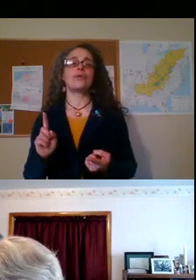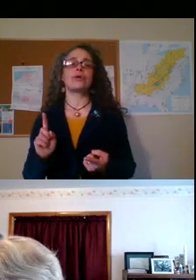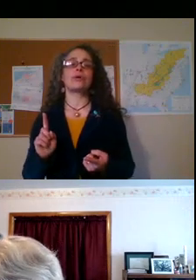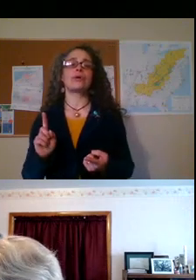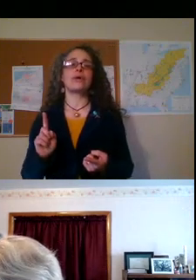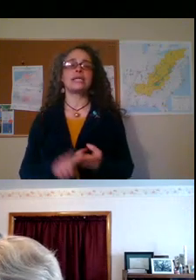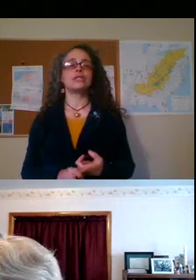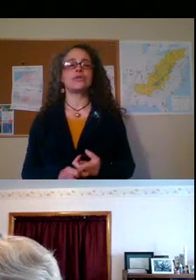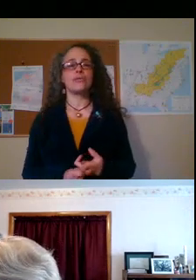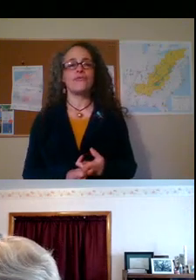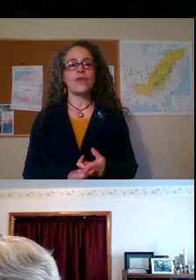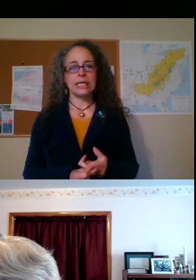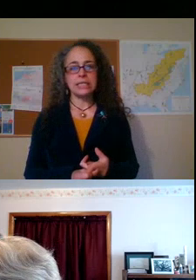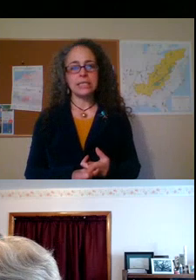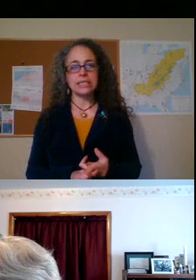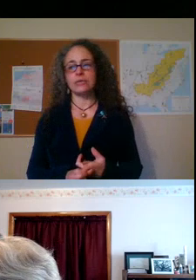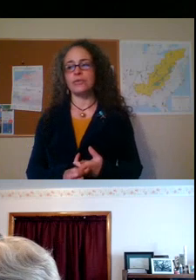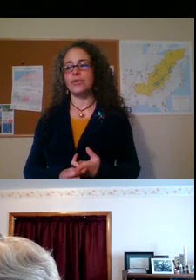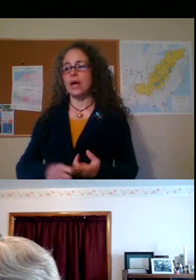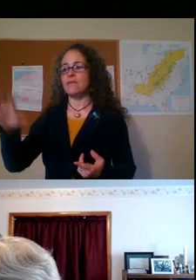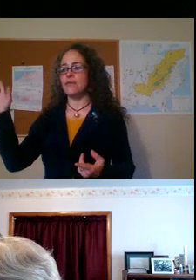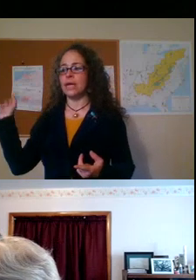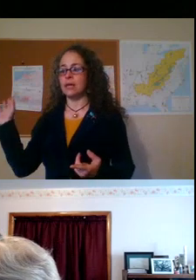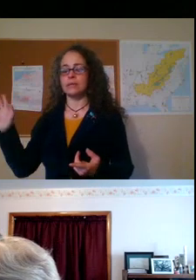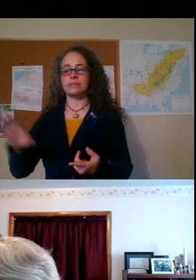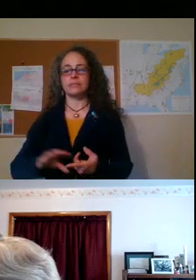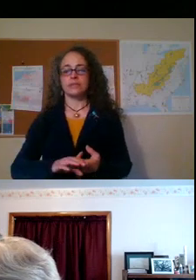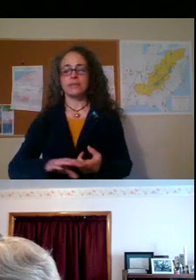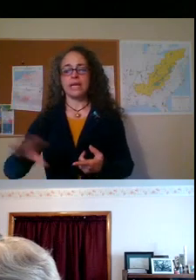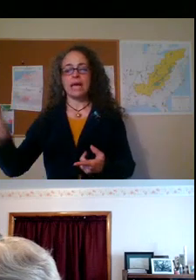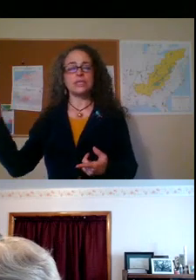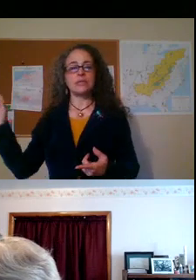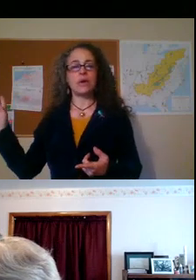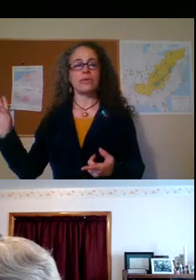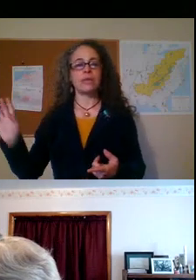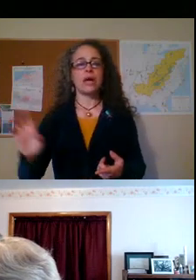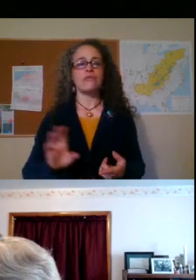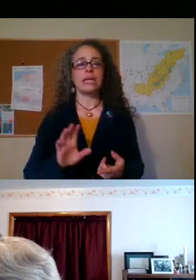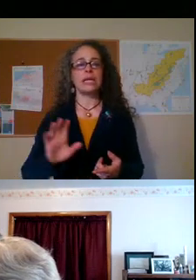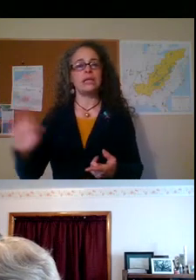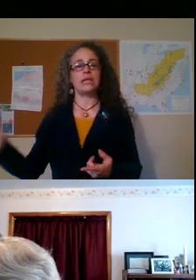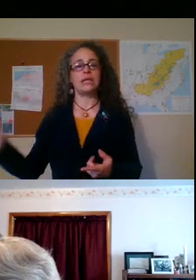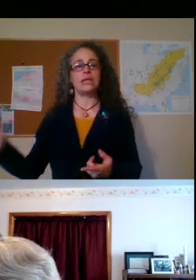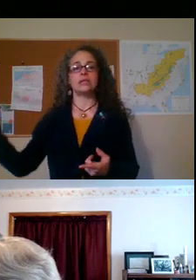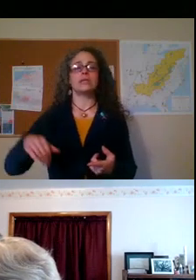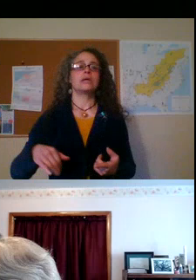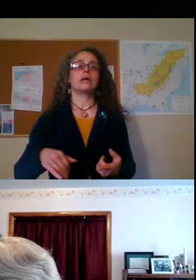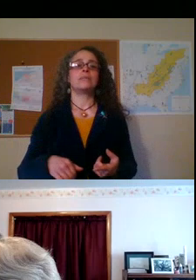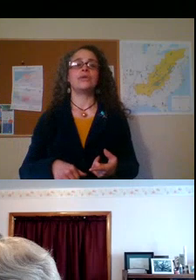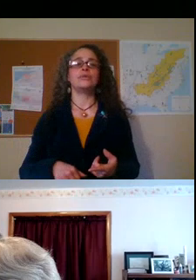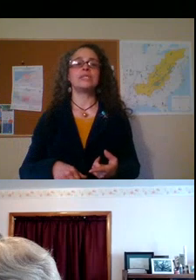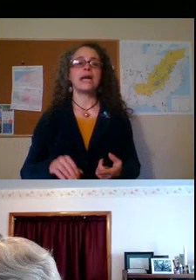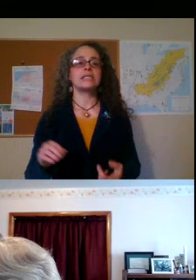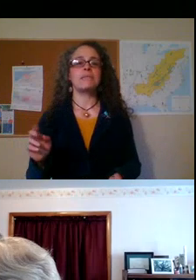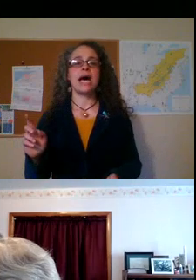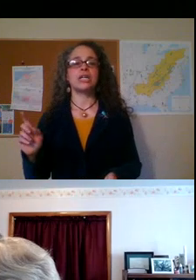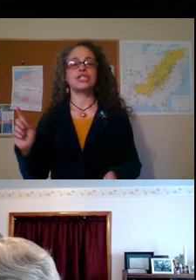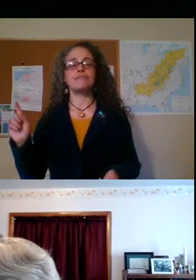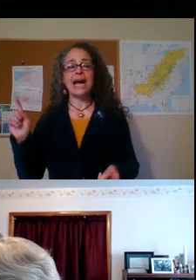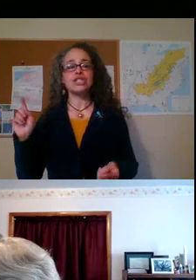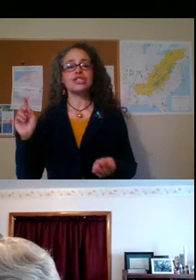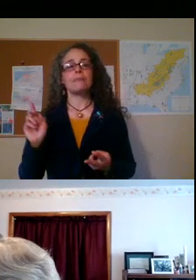from your grantee's own funds. So if you have like some account somewhere with a lot of money, then you can use that